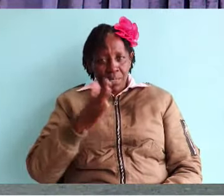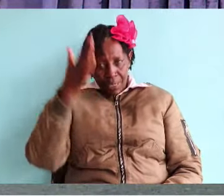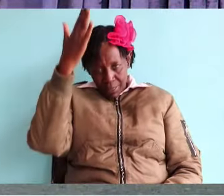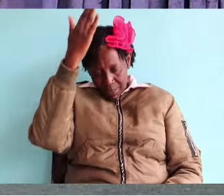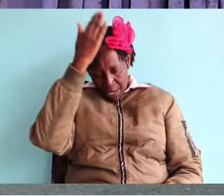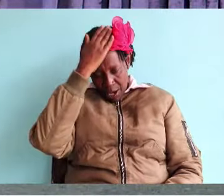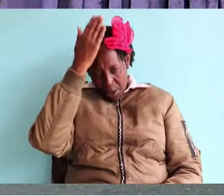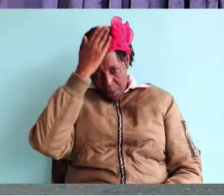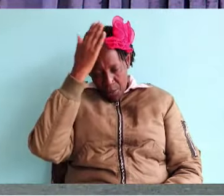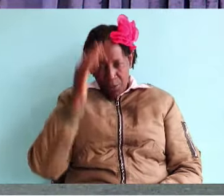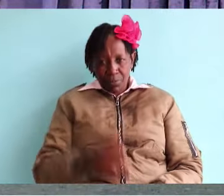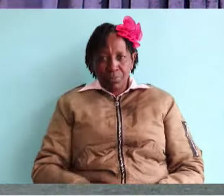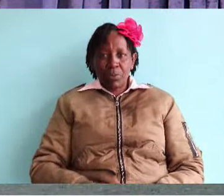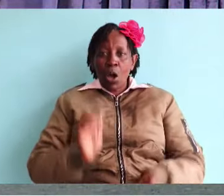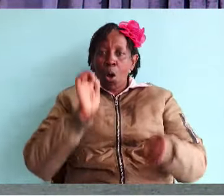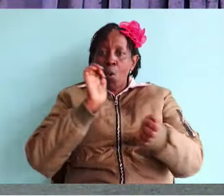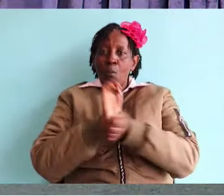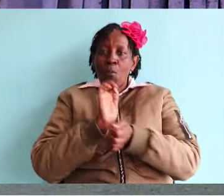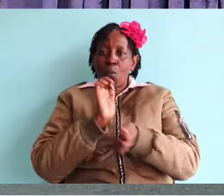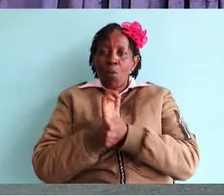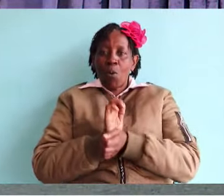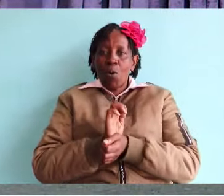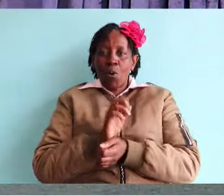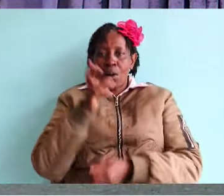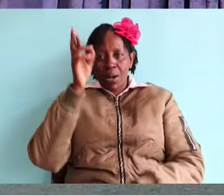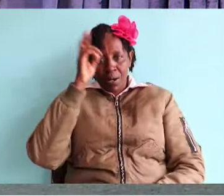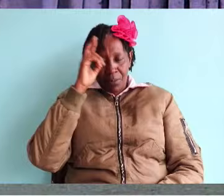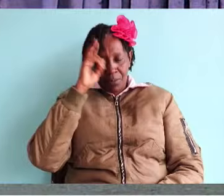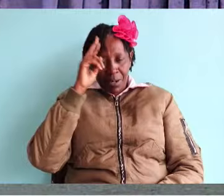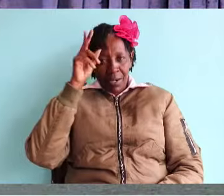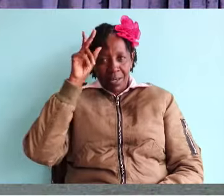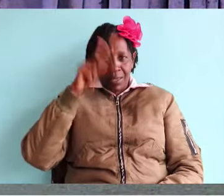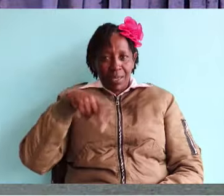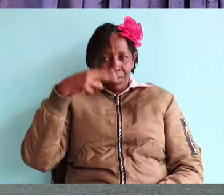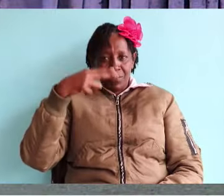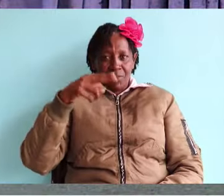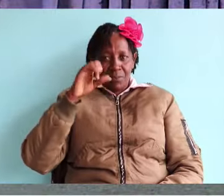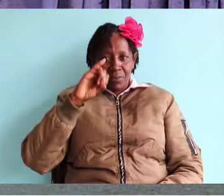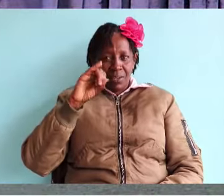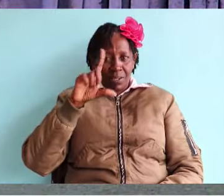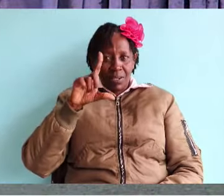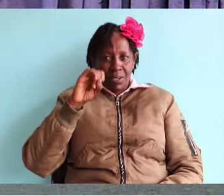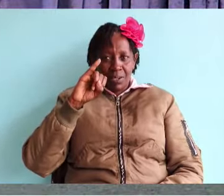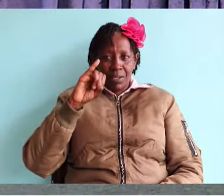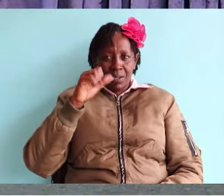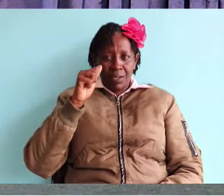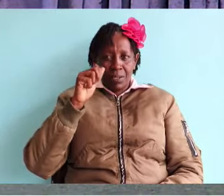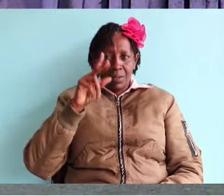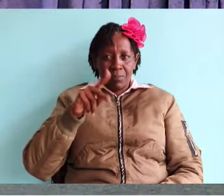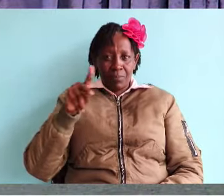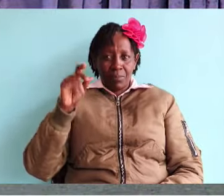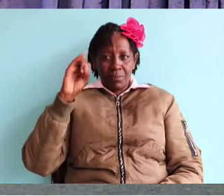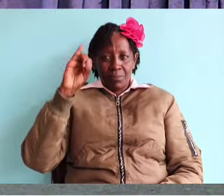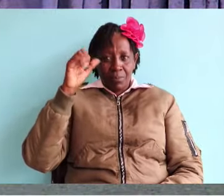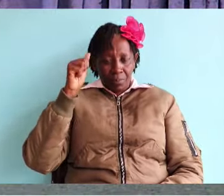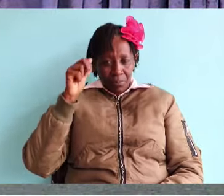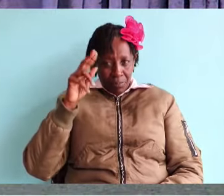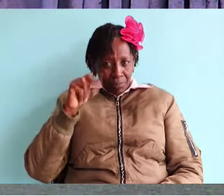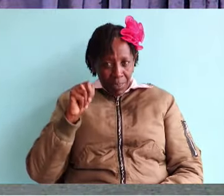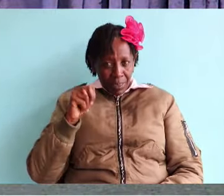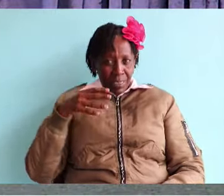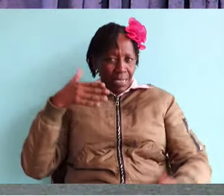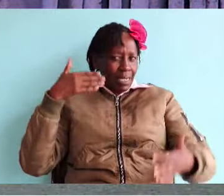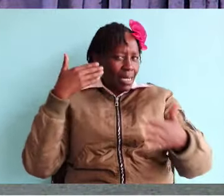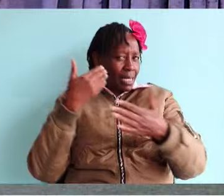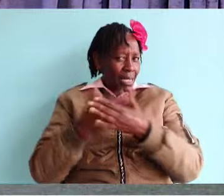the Philippians, and he says that I have not yet arrived. I have not yet reached. It doesn't